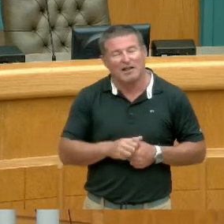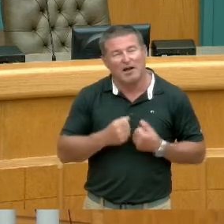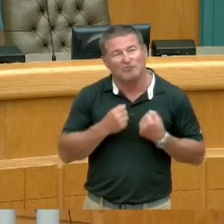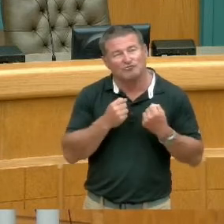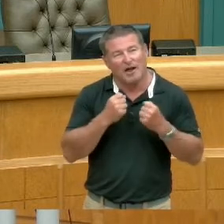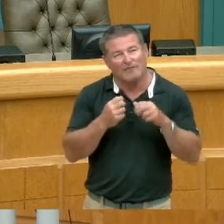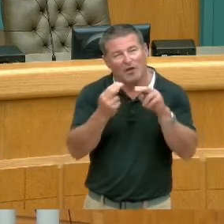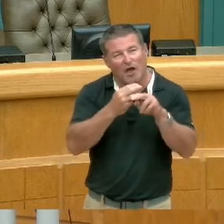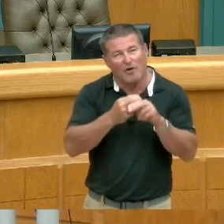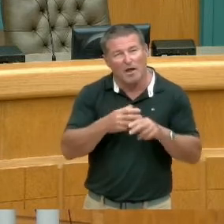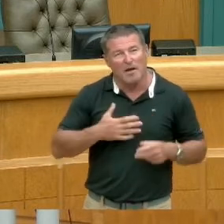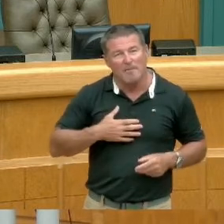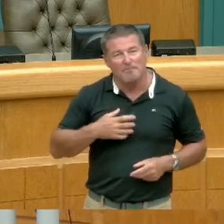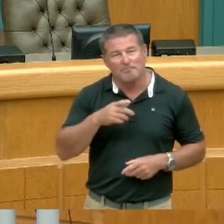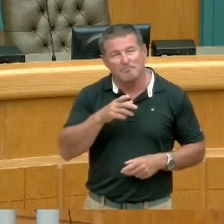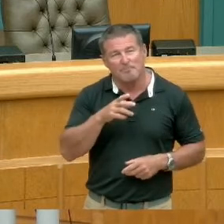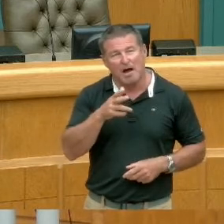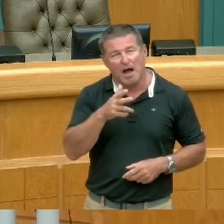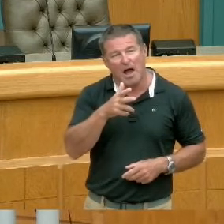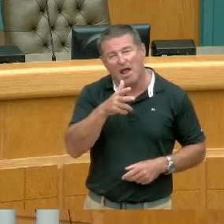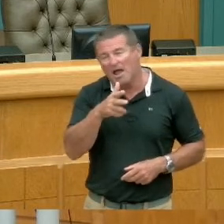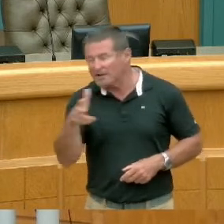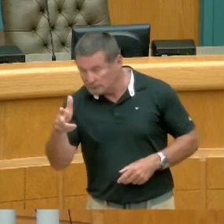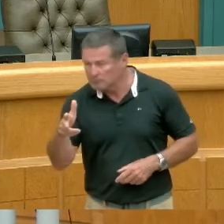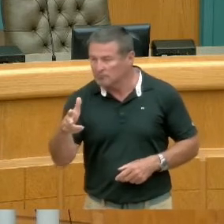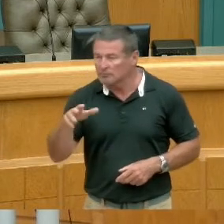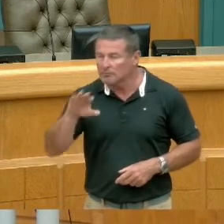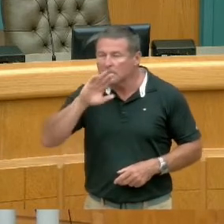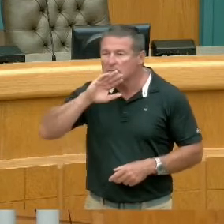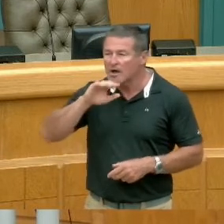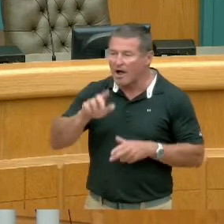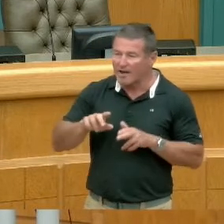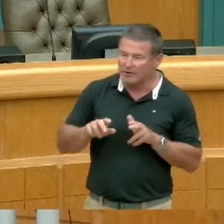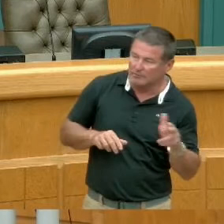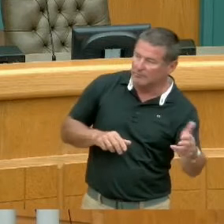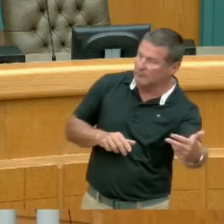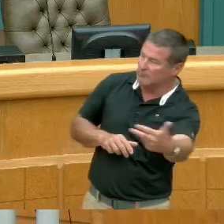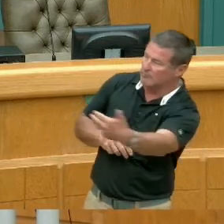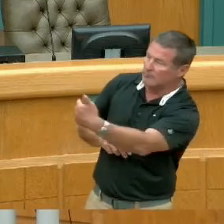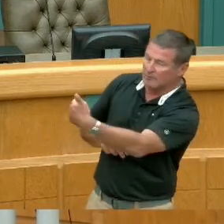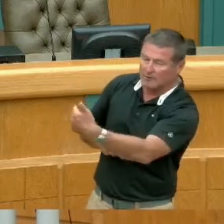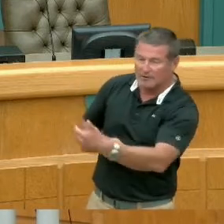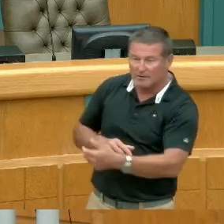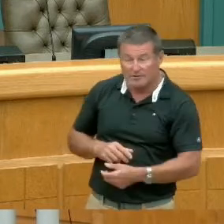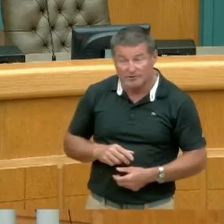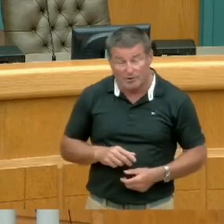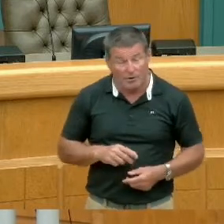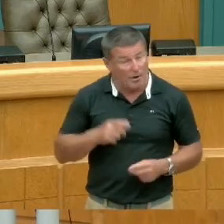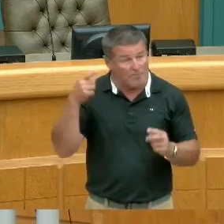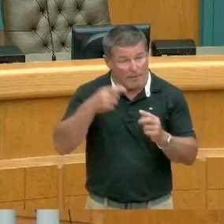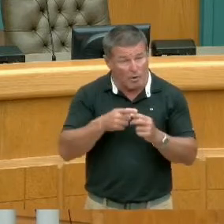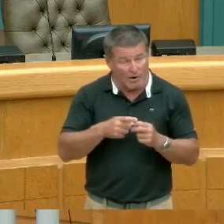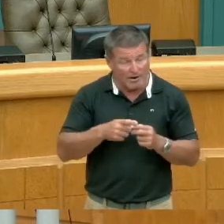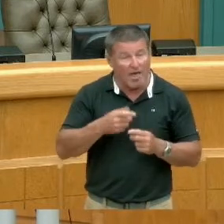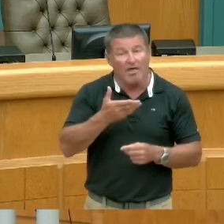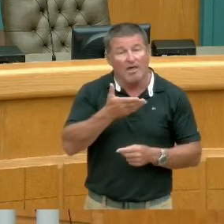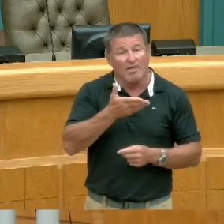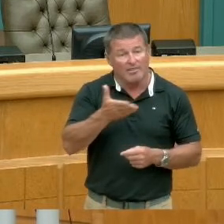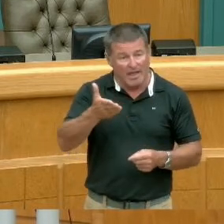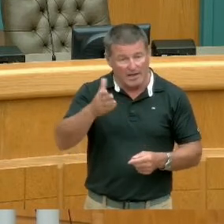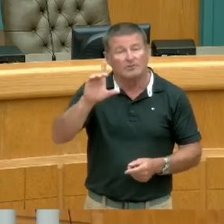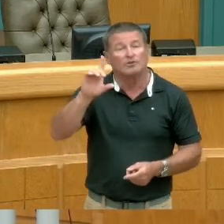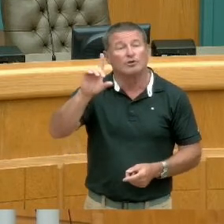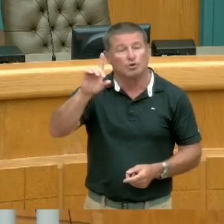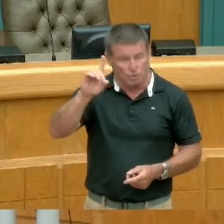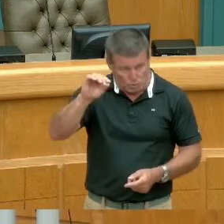longer there coming from Padre Island Drive to downtown. So things do change, but you